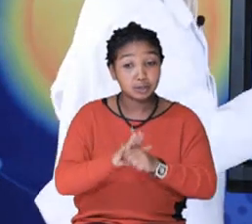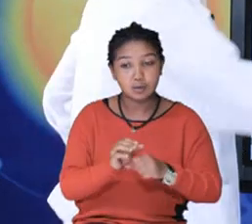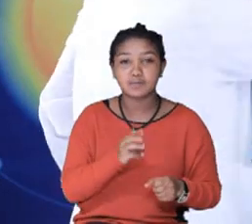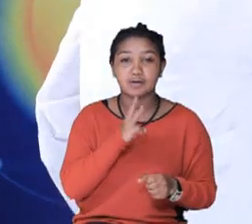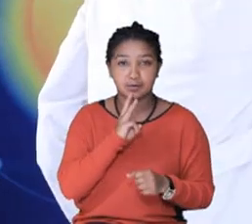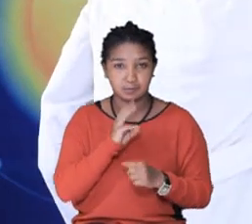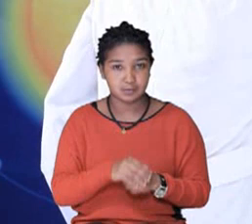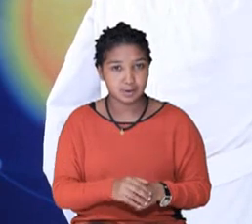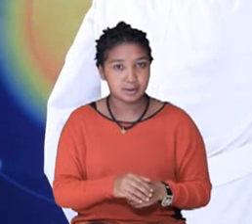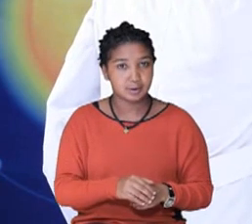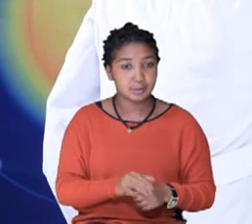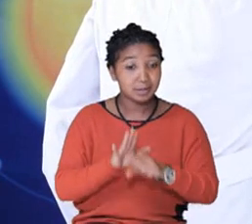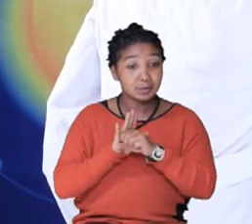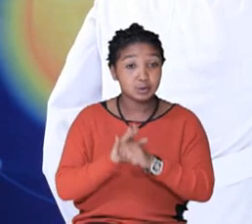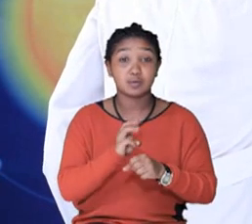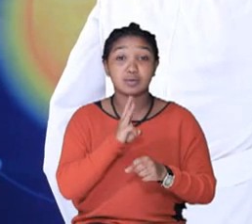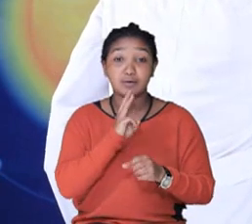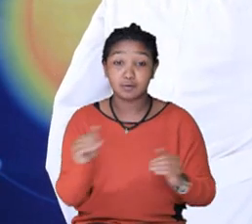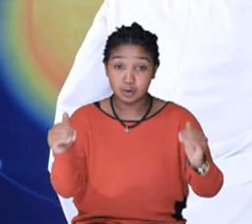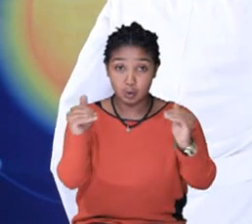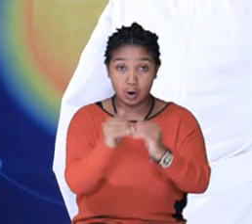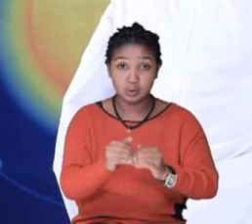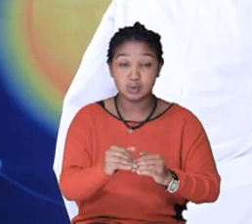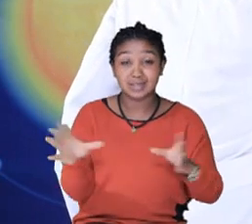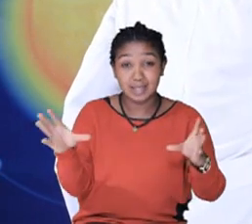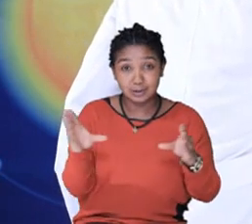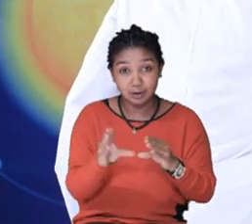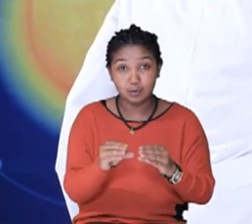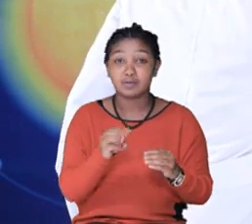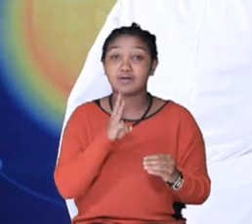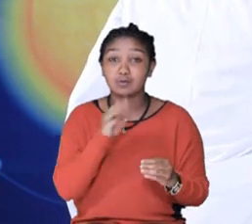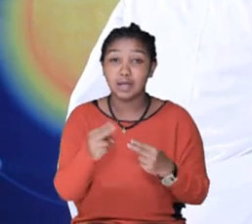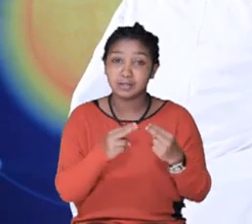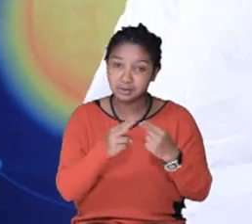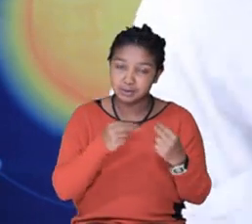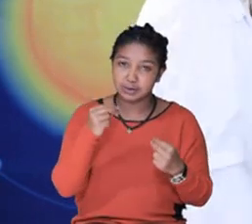fluid. Pressure of the fluid is equal to density of the fluid times h times gravitational